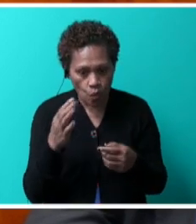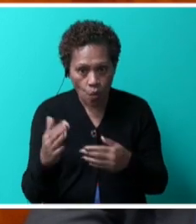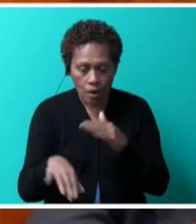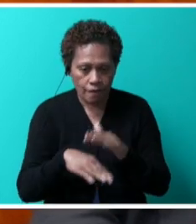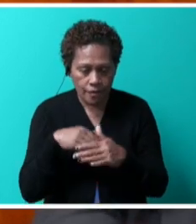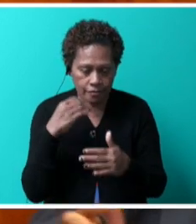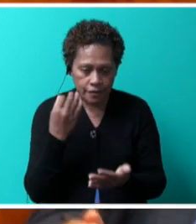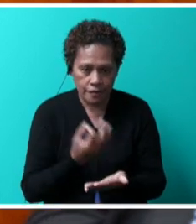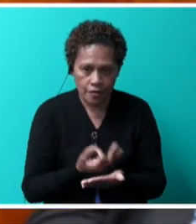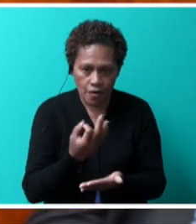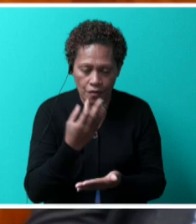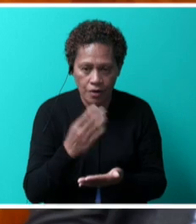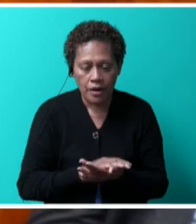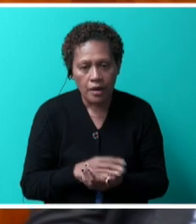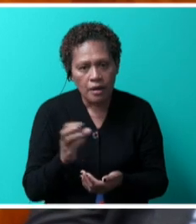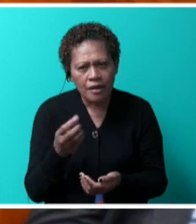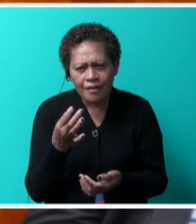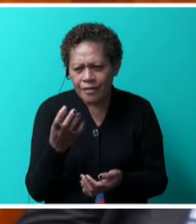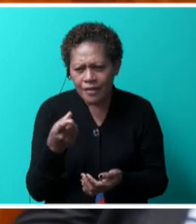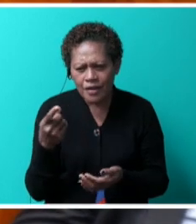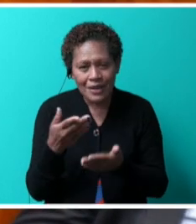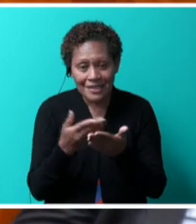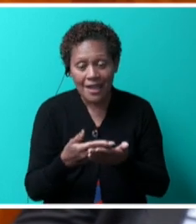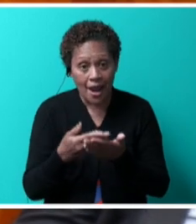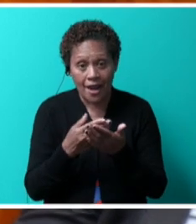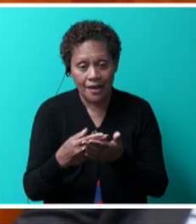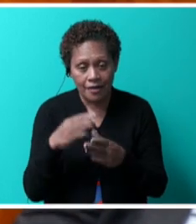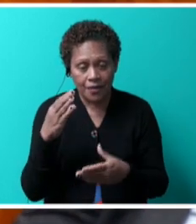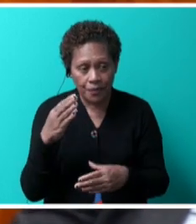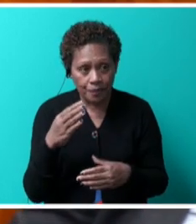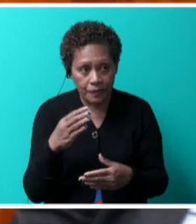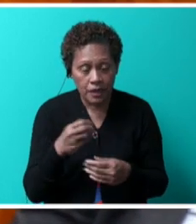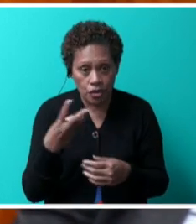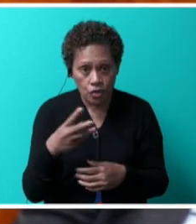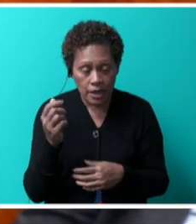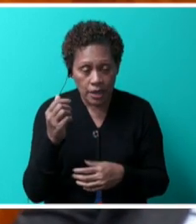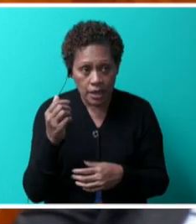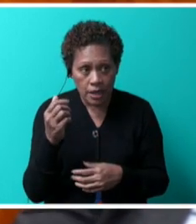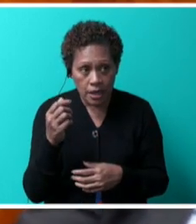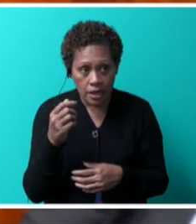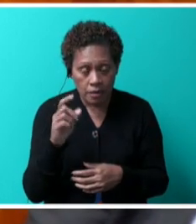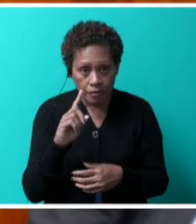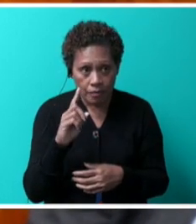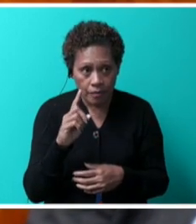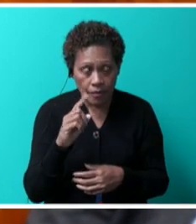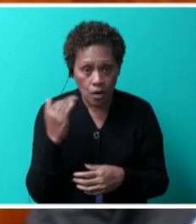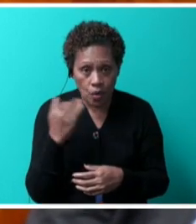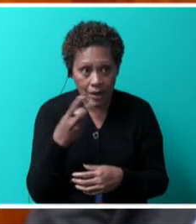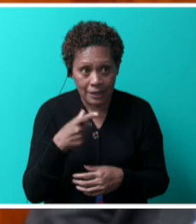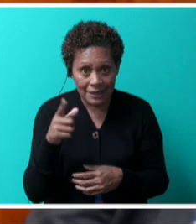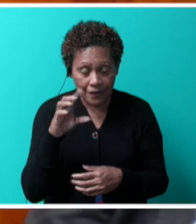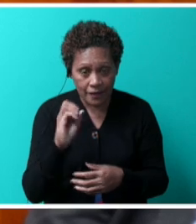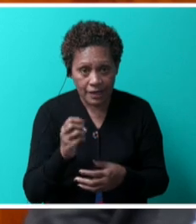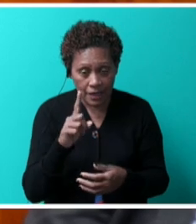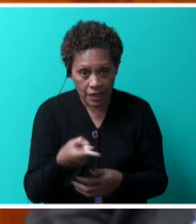European Union with a total budget allocation of US $378,000. We gratefully acknowledge